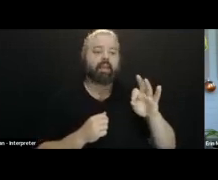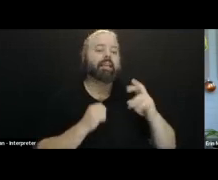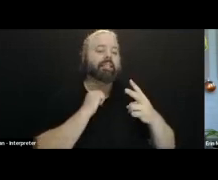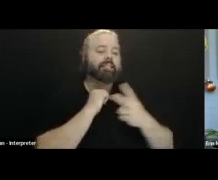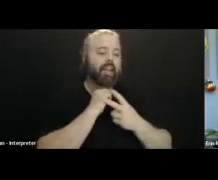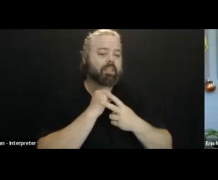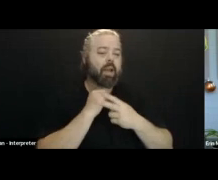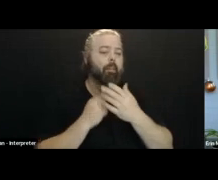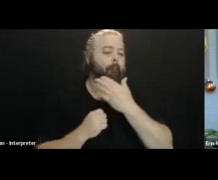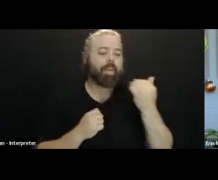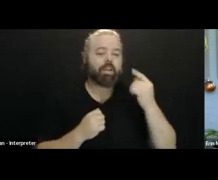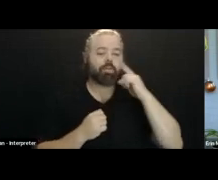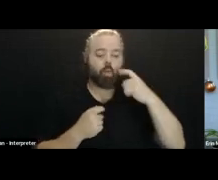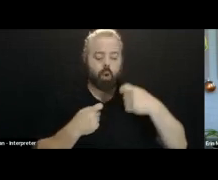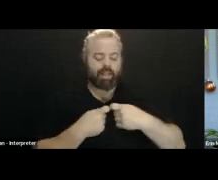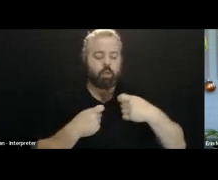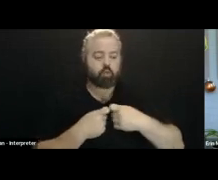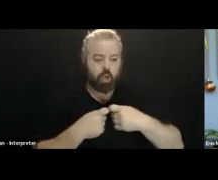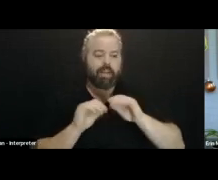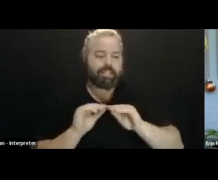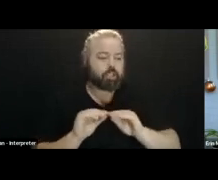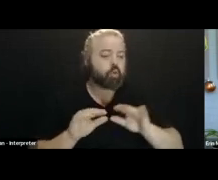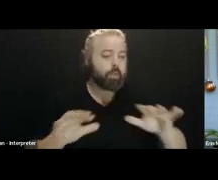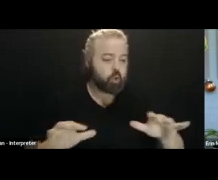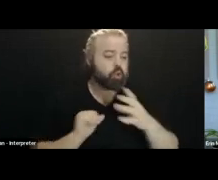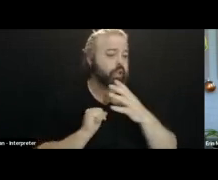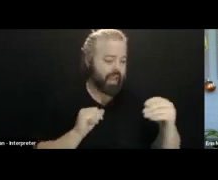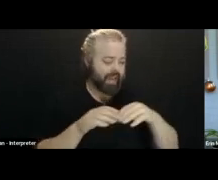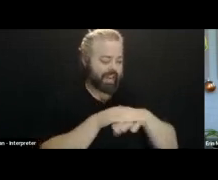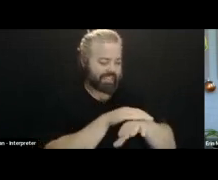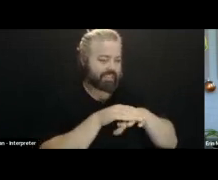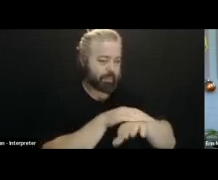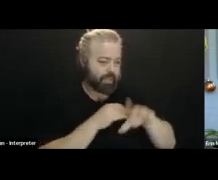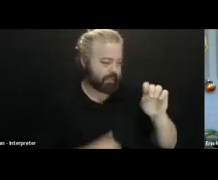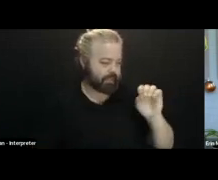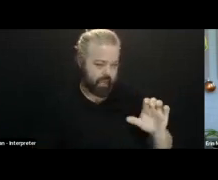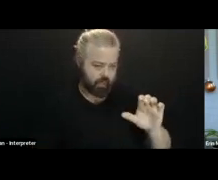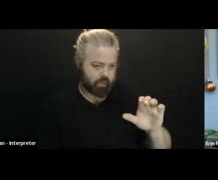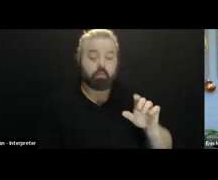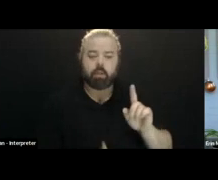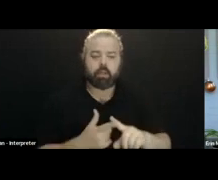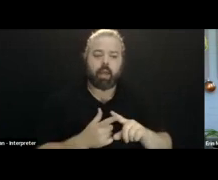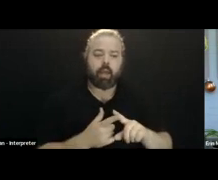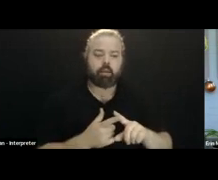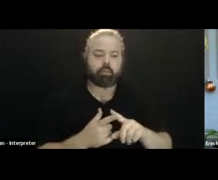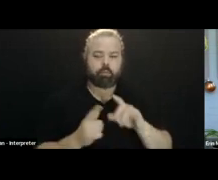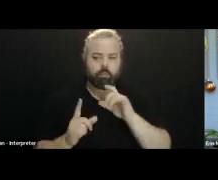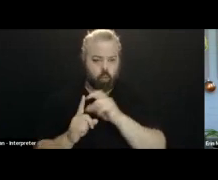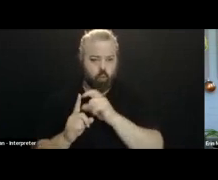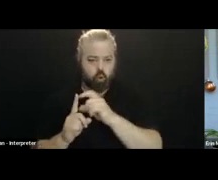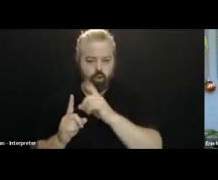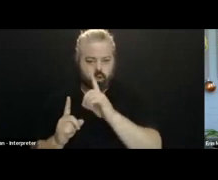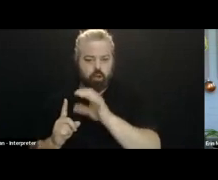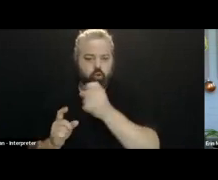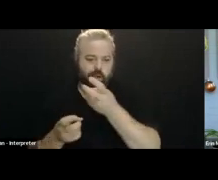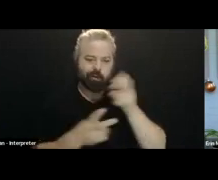electronic distribution and accessibility document, and then export your Word document to PDF. Please